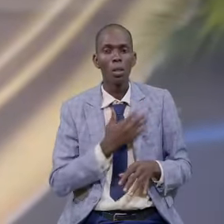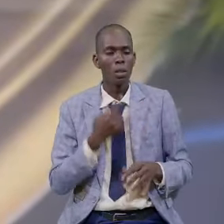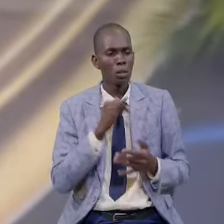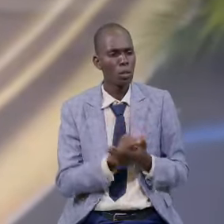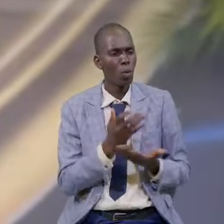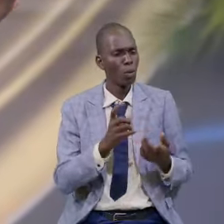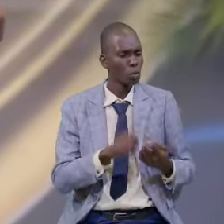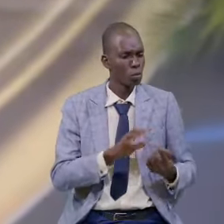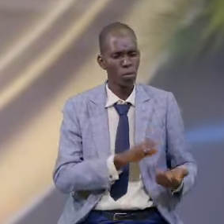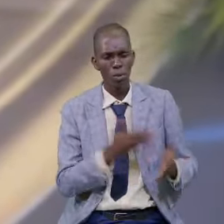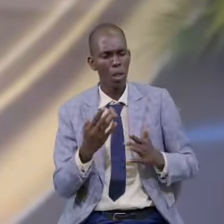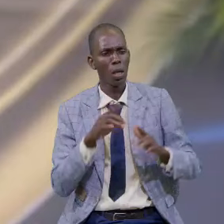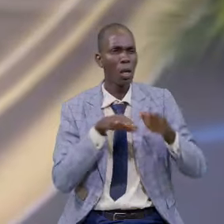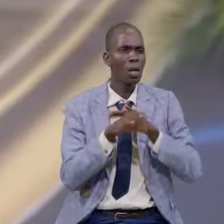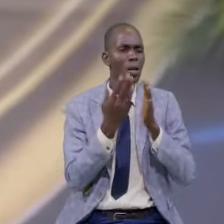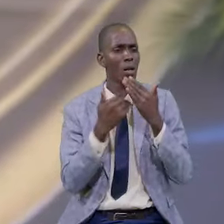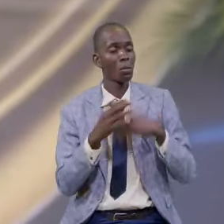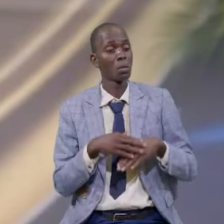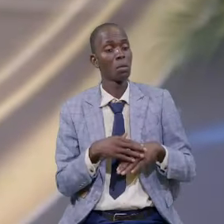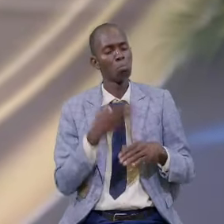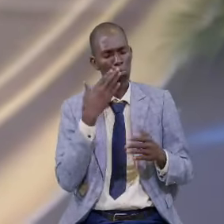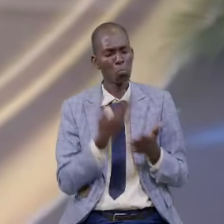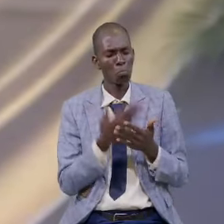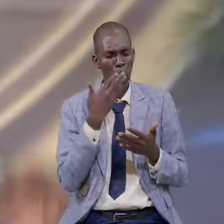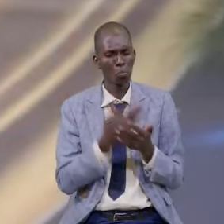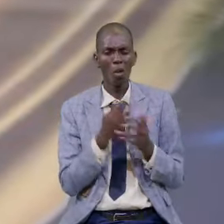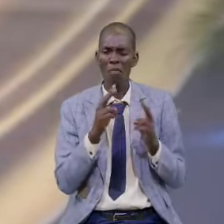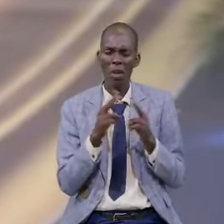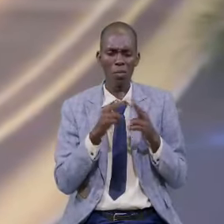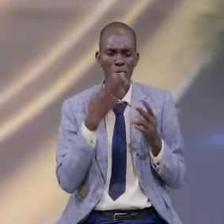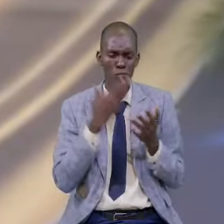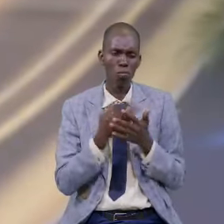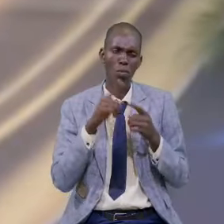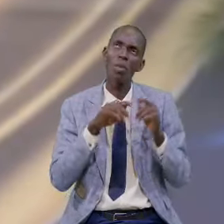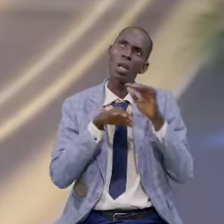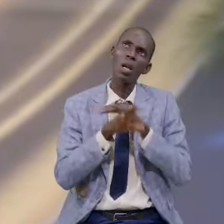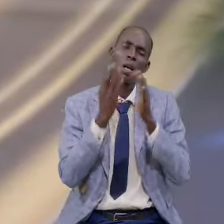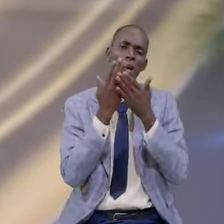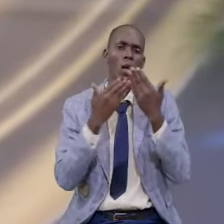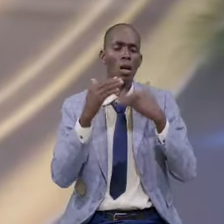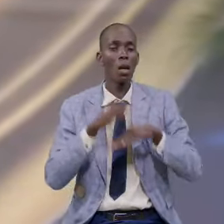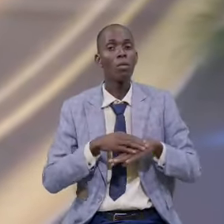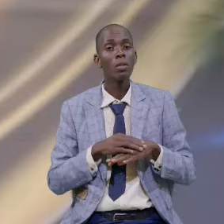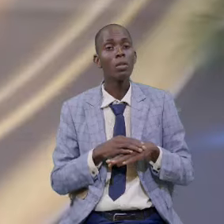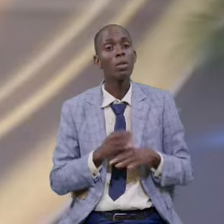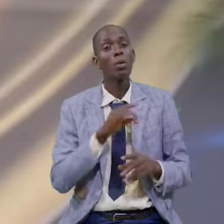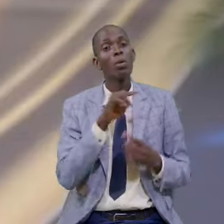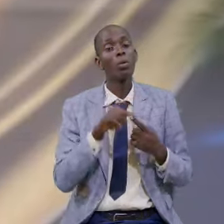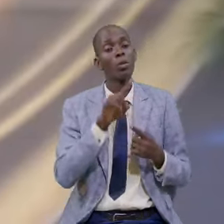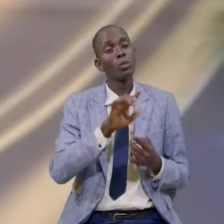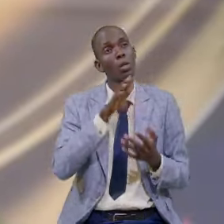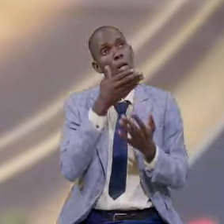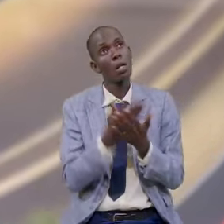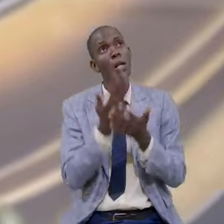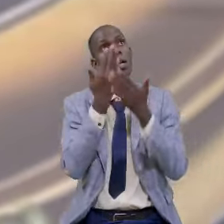to heaven. I said, good, very good. I want to get to heaven too now. When you get to heaven, you're going